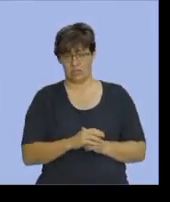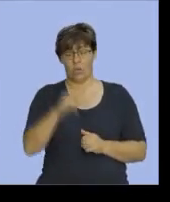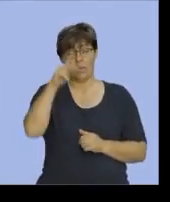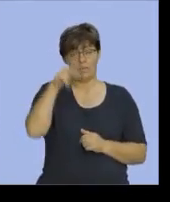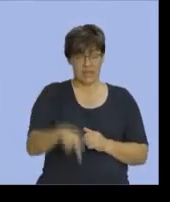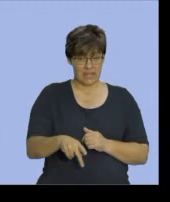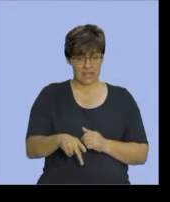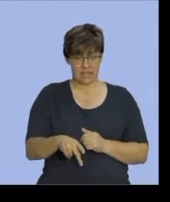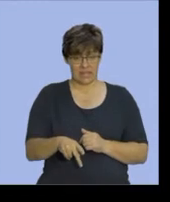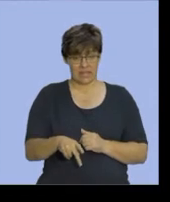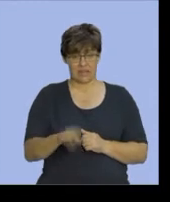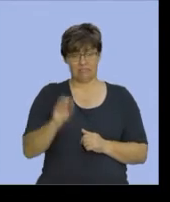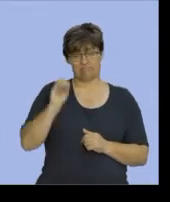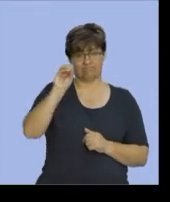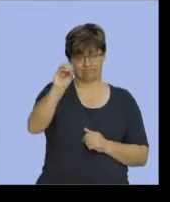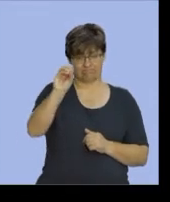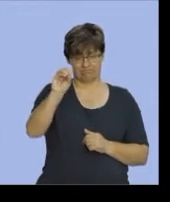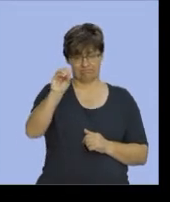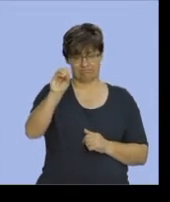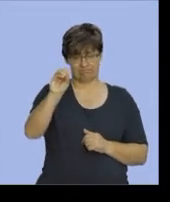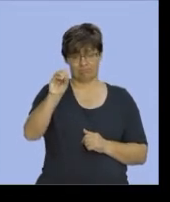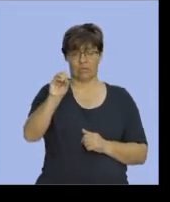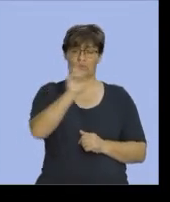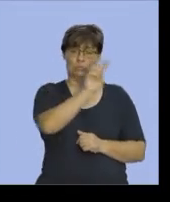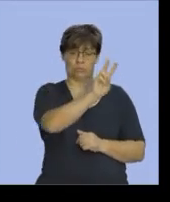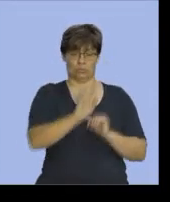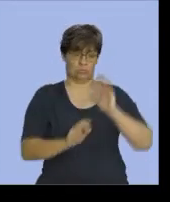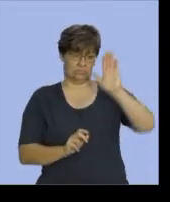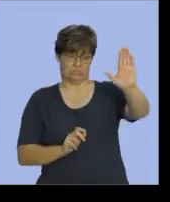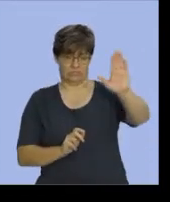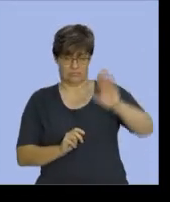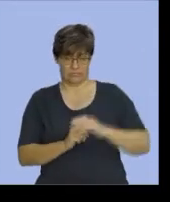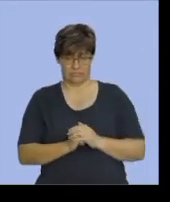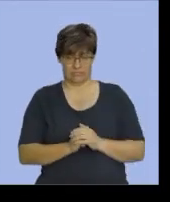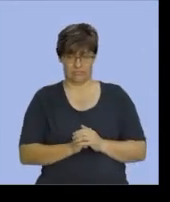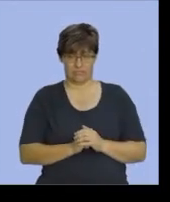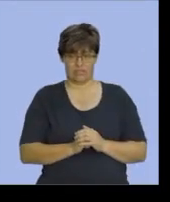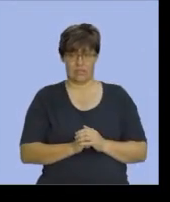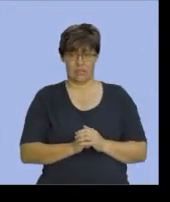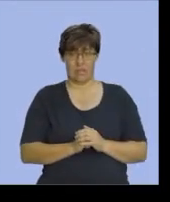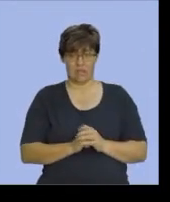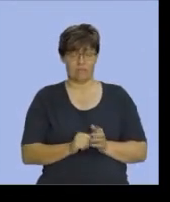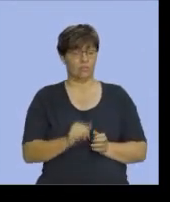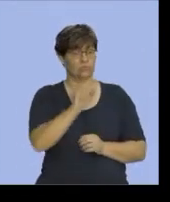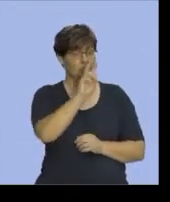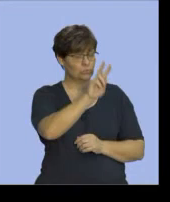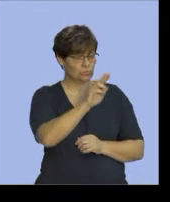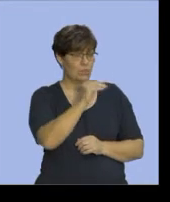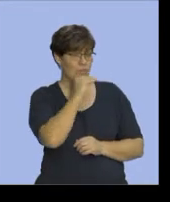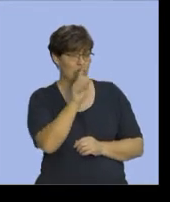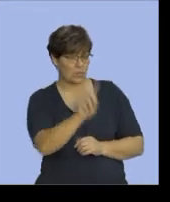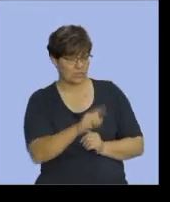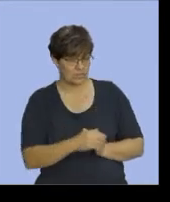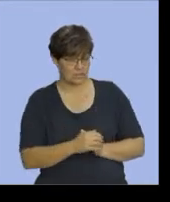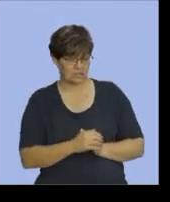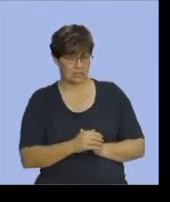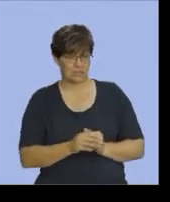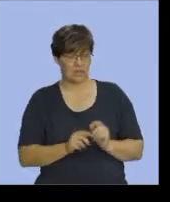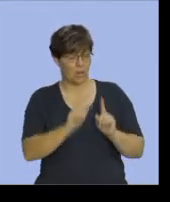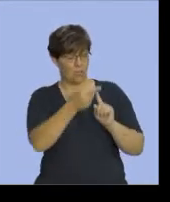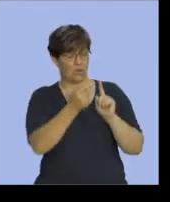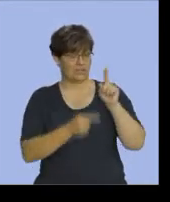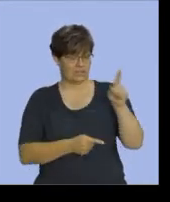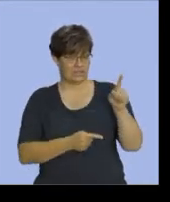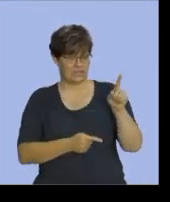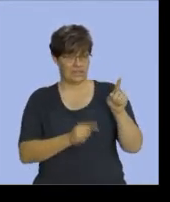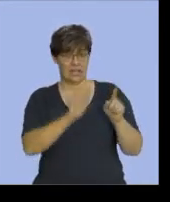Therefore, the point P will be placed in quadrant 2. And in quadrant 2, it means that at